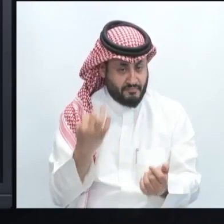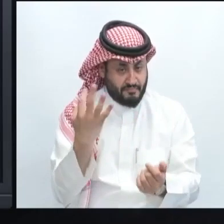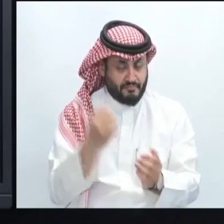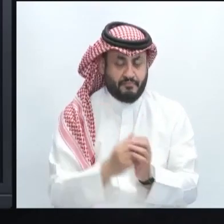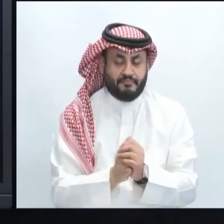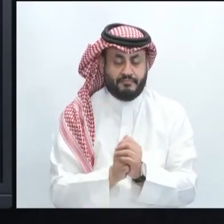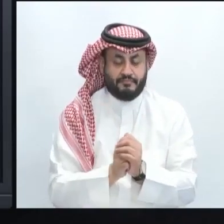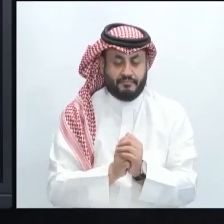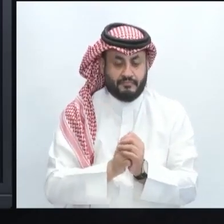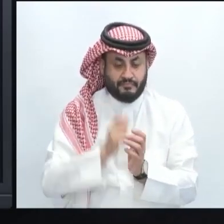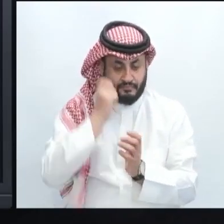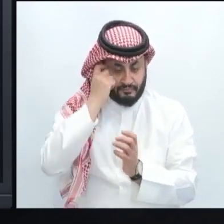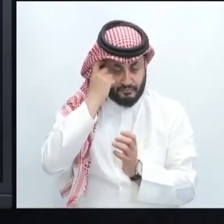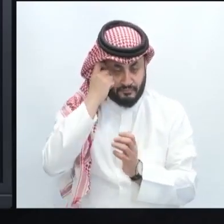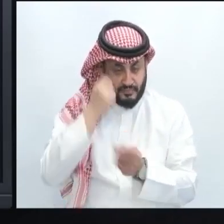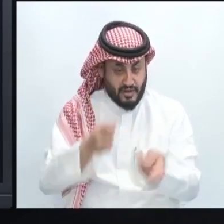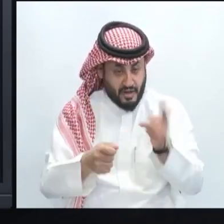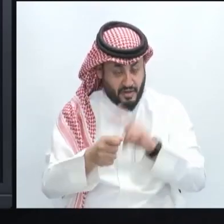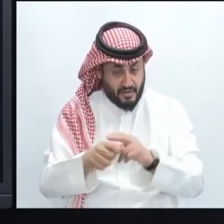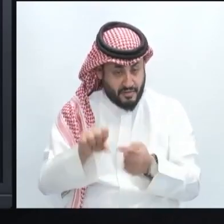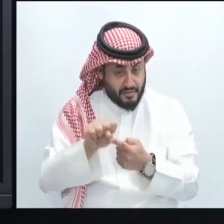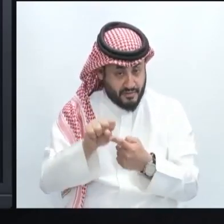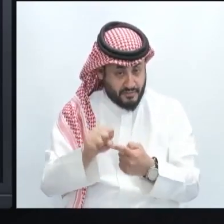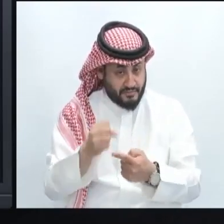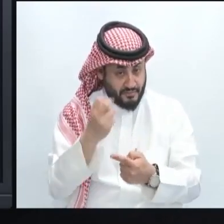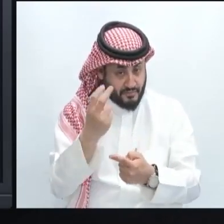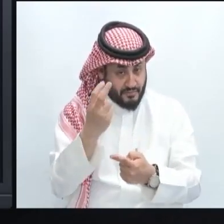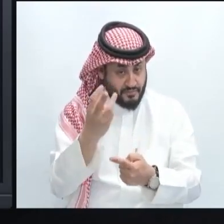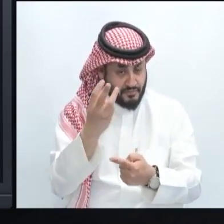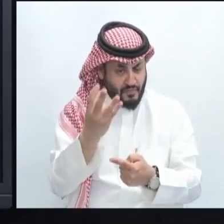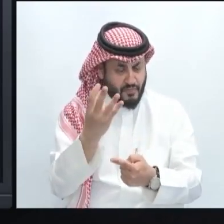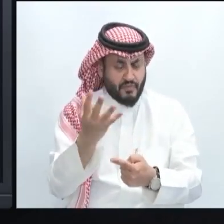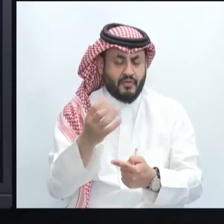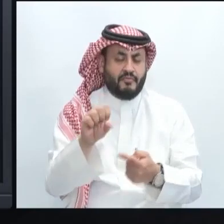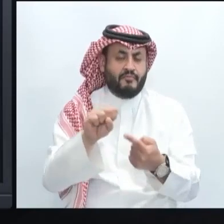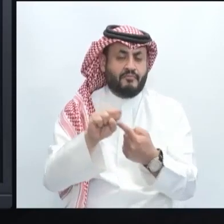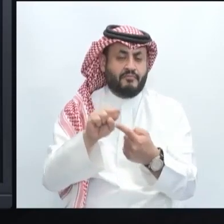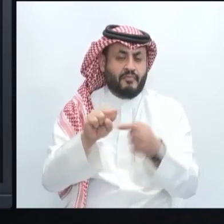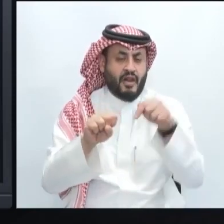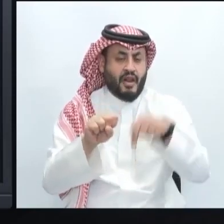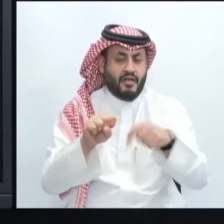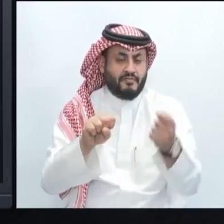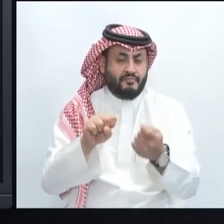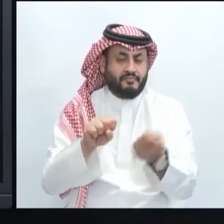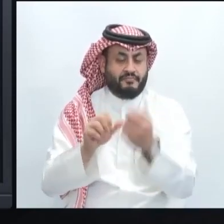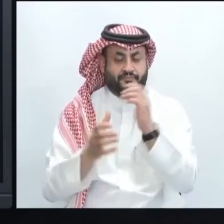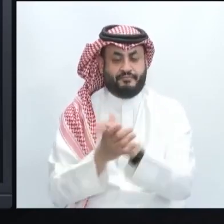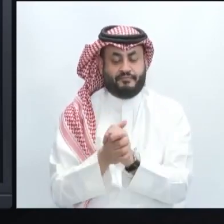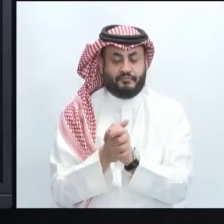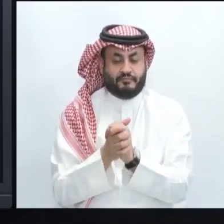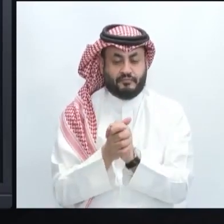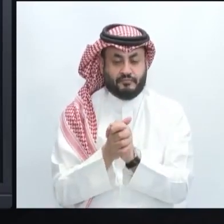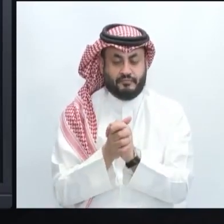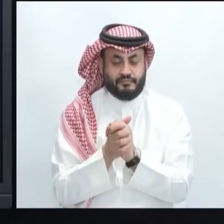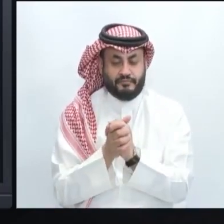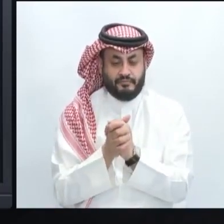add S when we have three. We would say three apples.